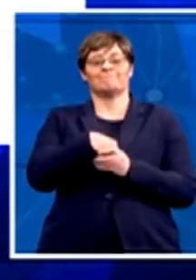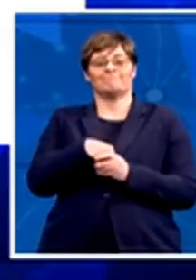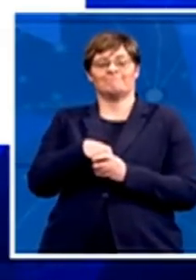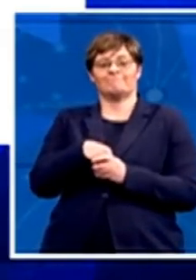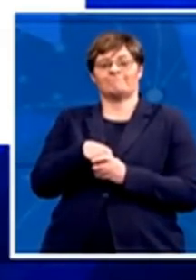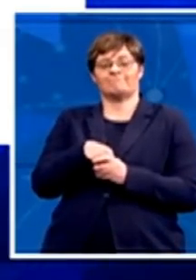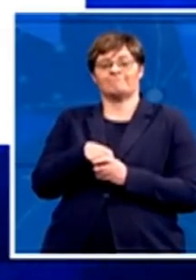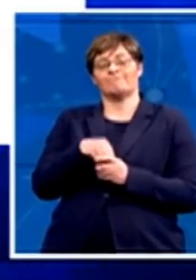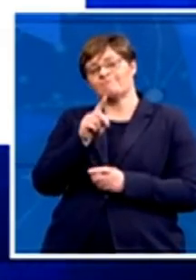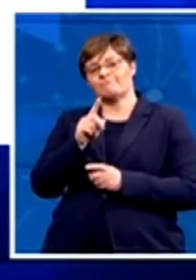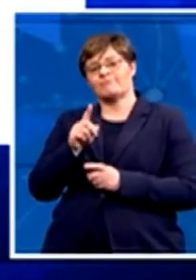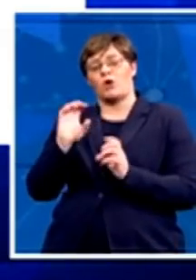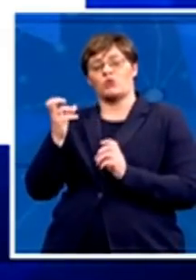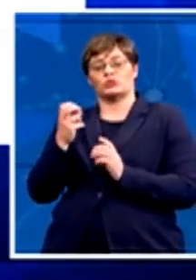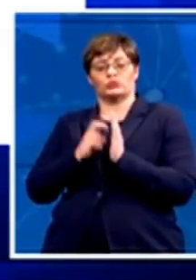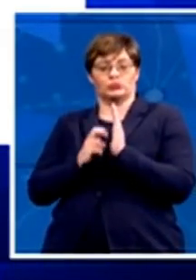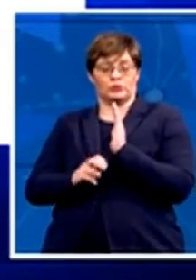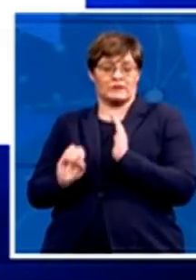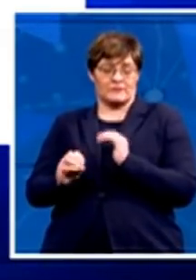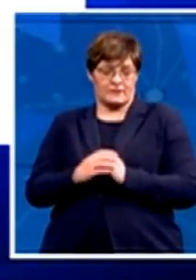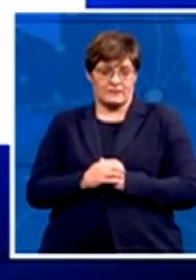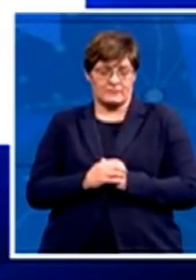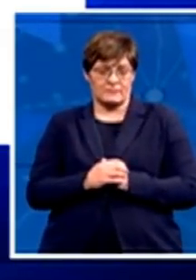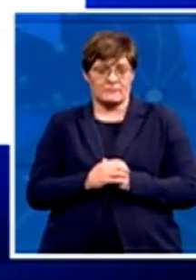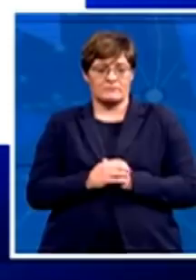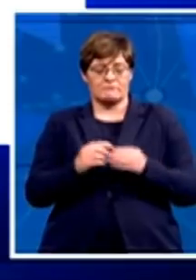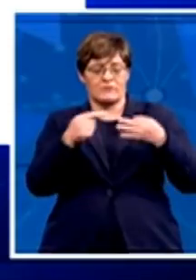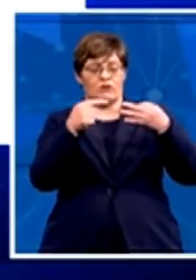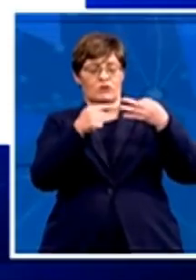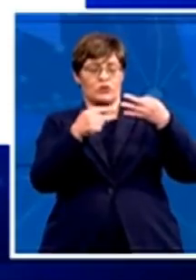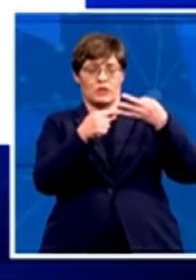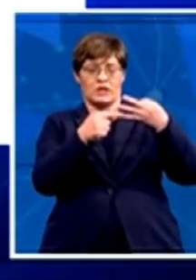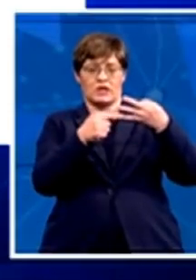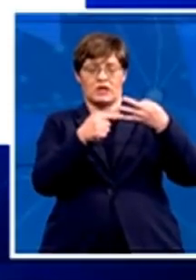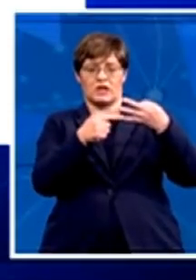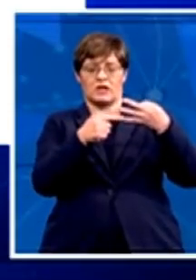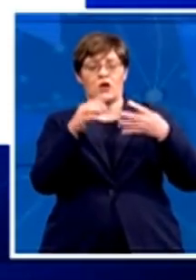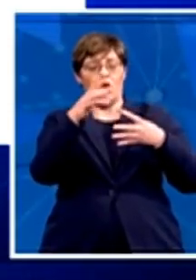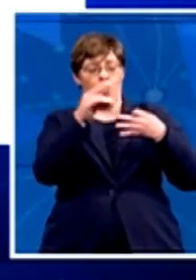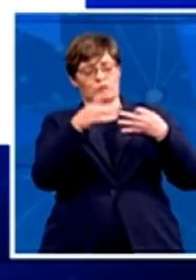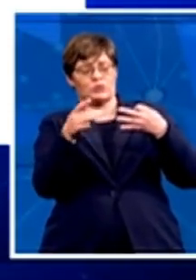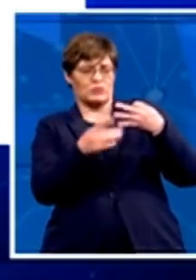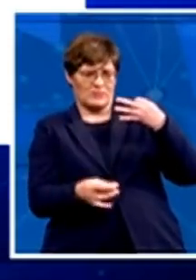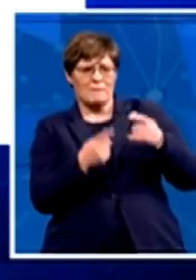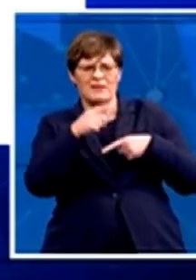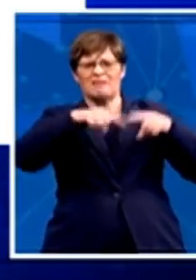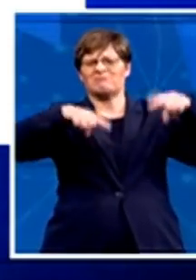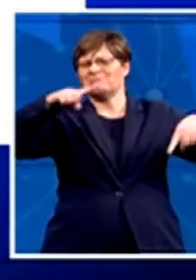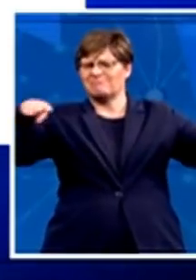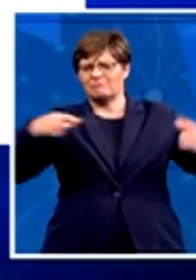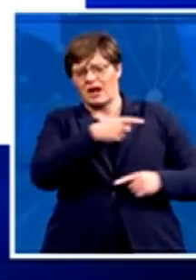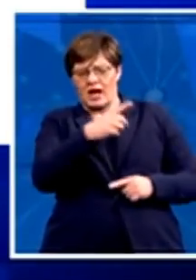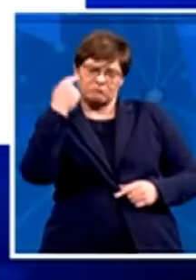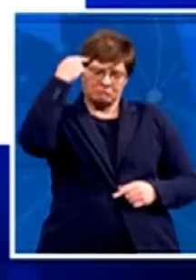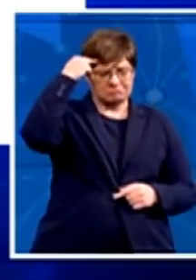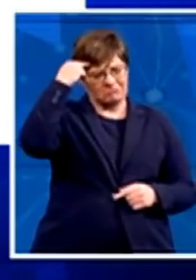I've listed 3 very broad options, but there could, of course, be many variations that the committee may want to consider. And we've merely done